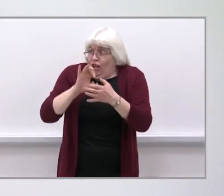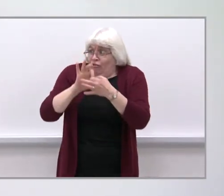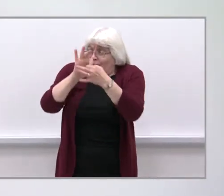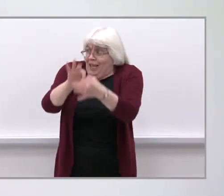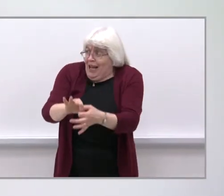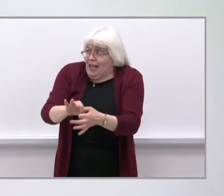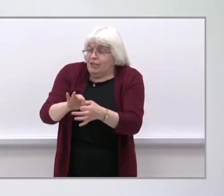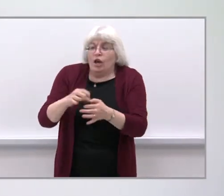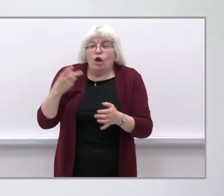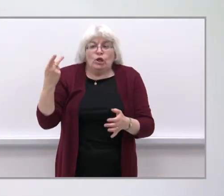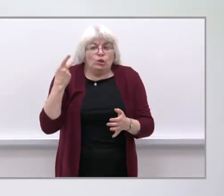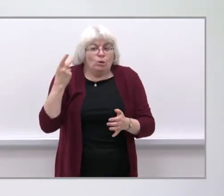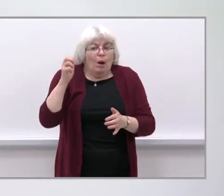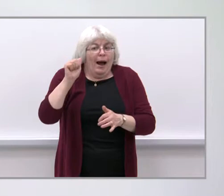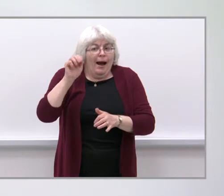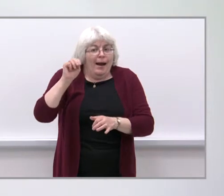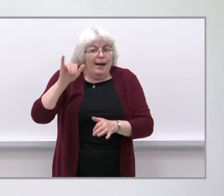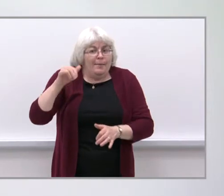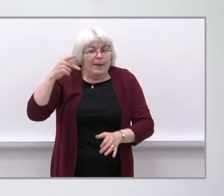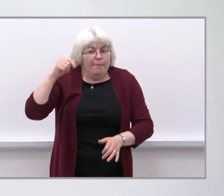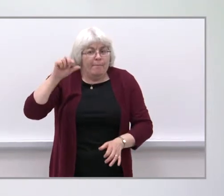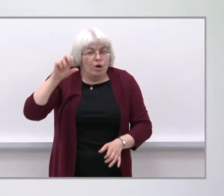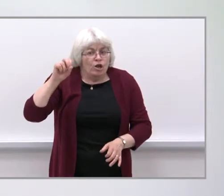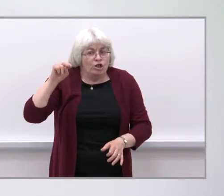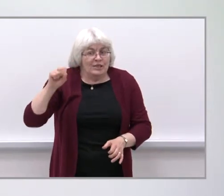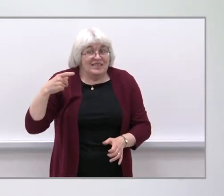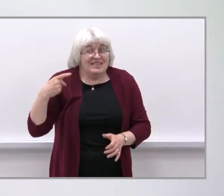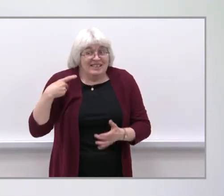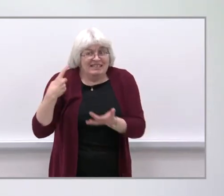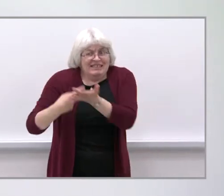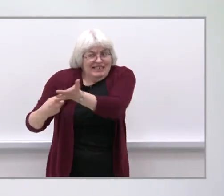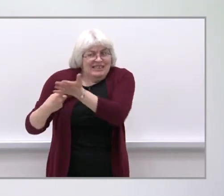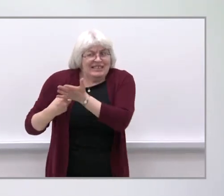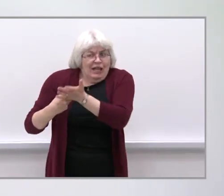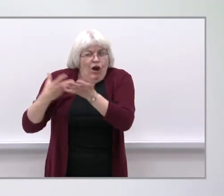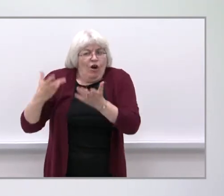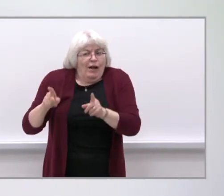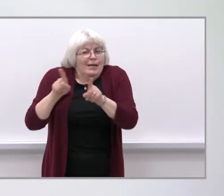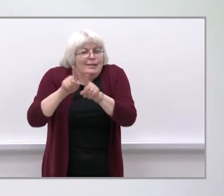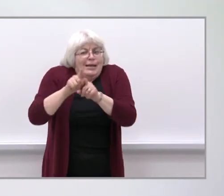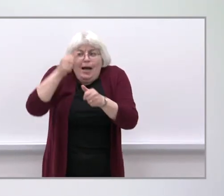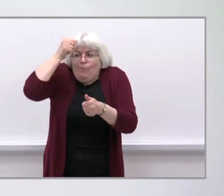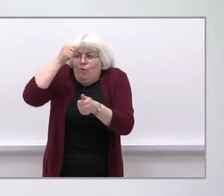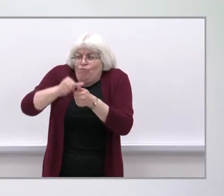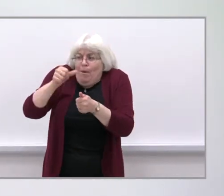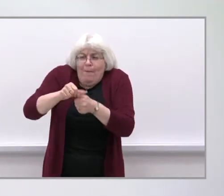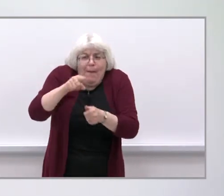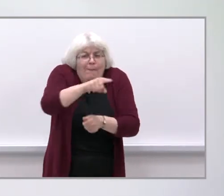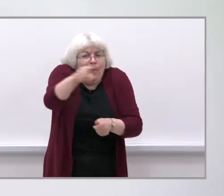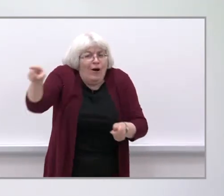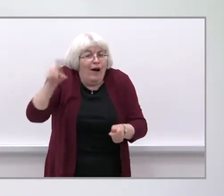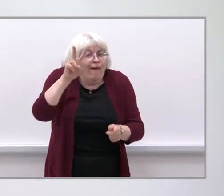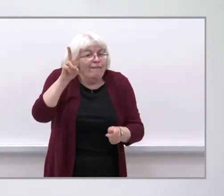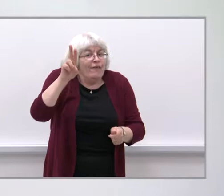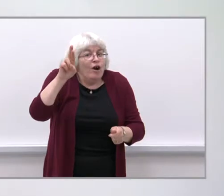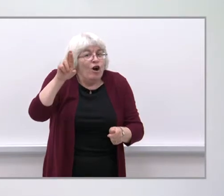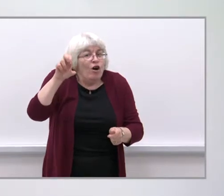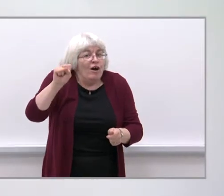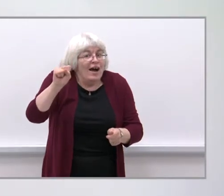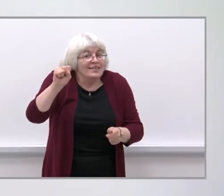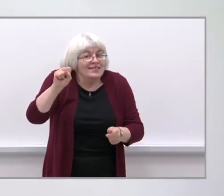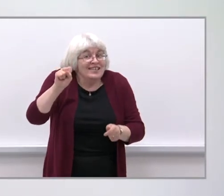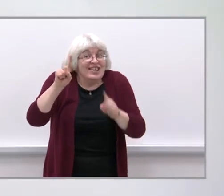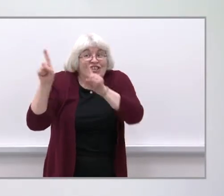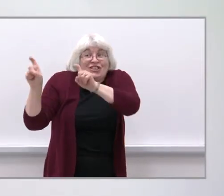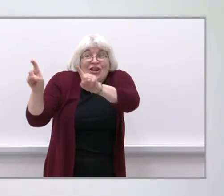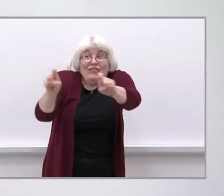My comment in relation to what Colleen just mentioned, Amy Parsons and I have been in discussion, and I don't know if